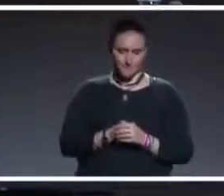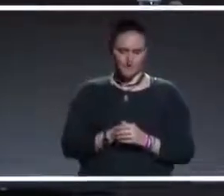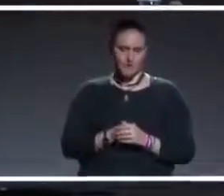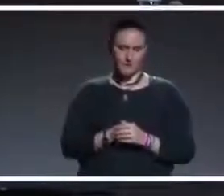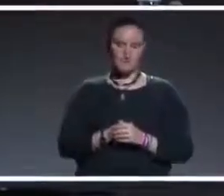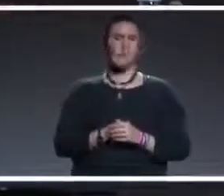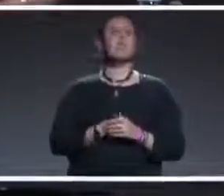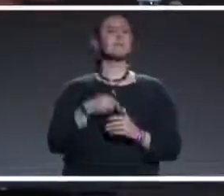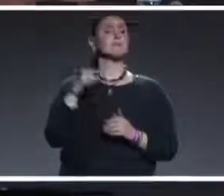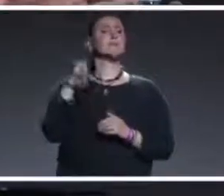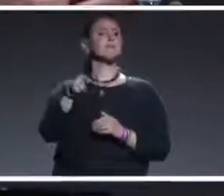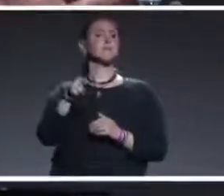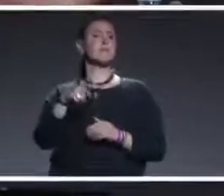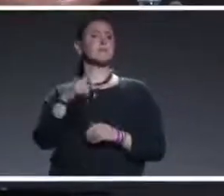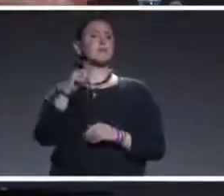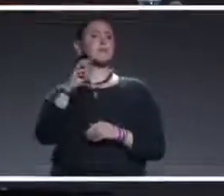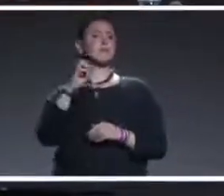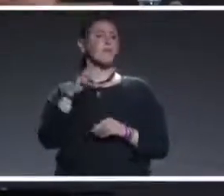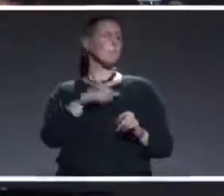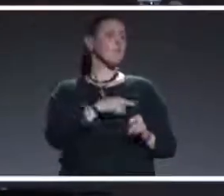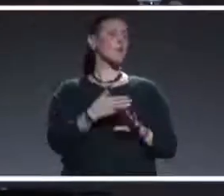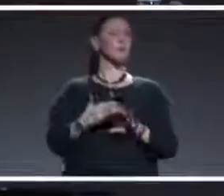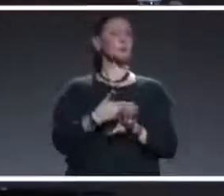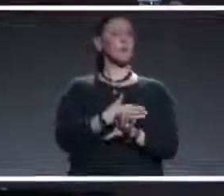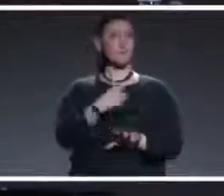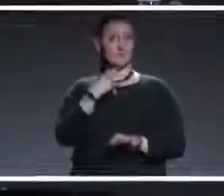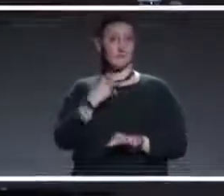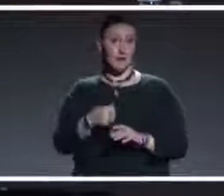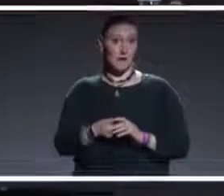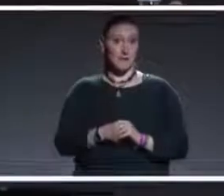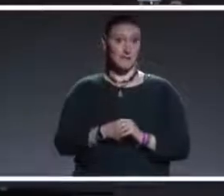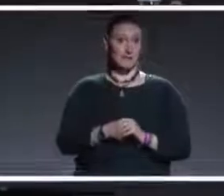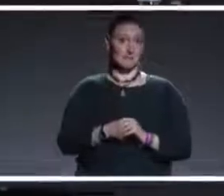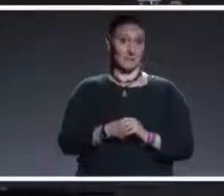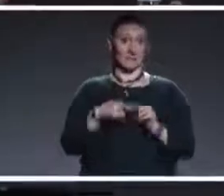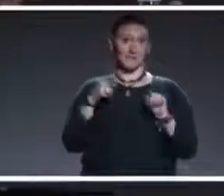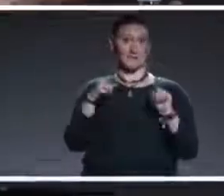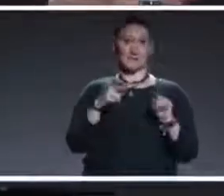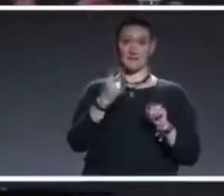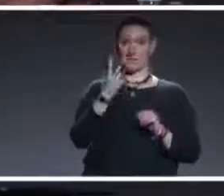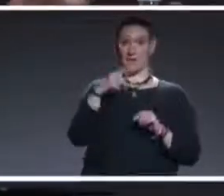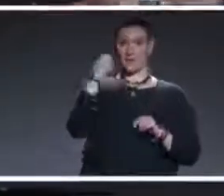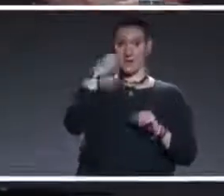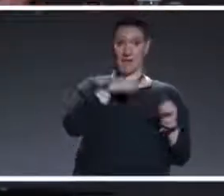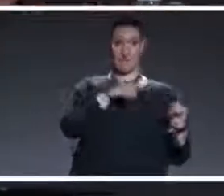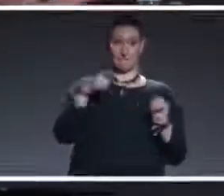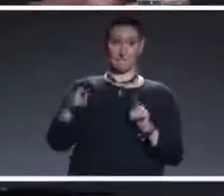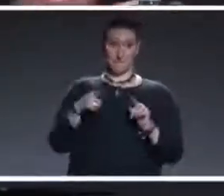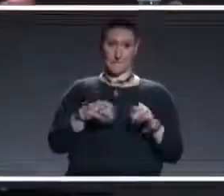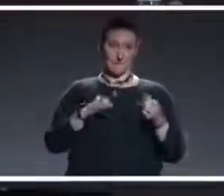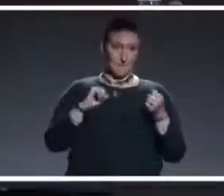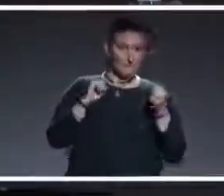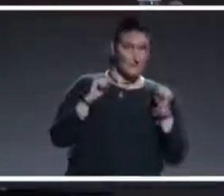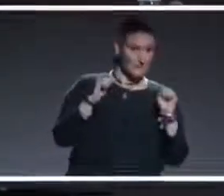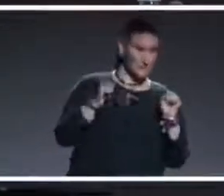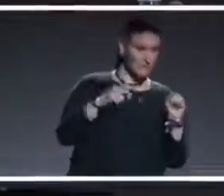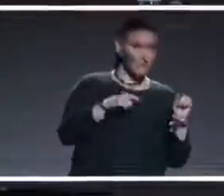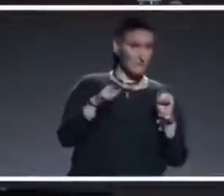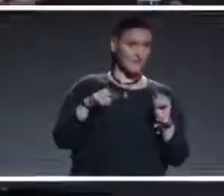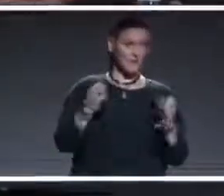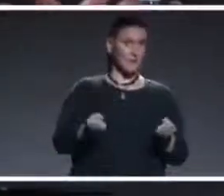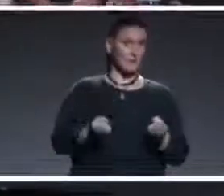saying earlier about the energy that's in the two movies can kind of be summed up in that way, that